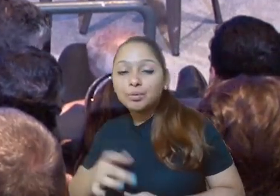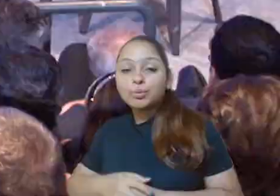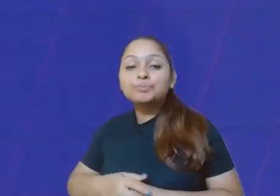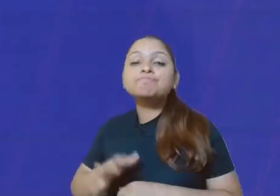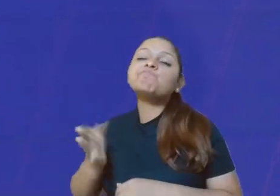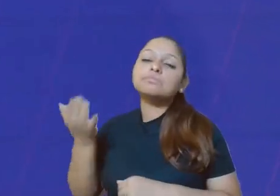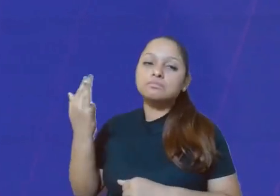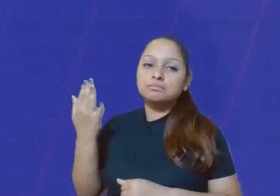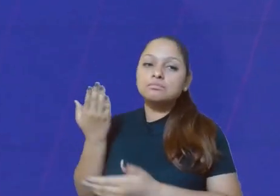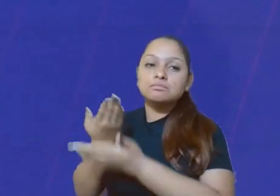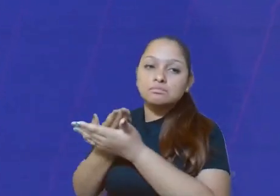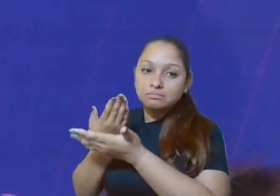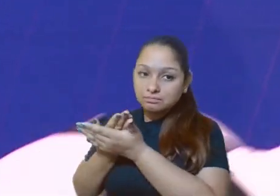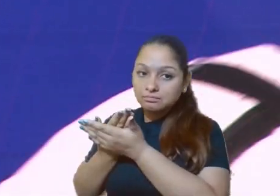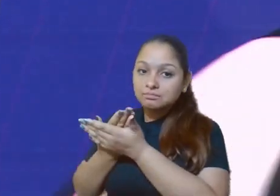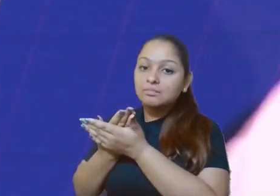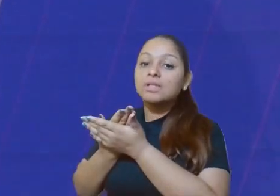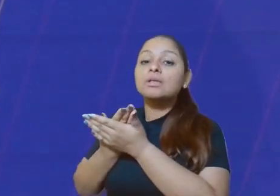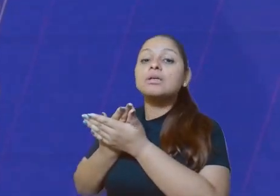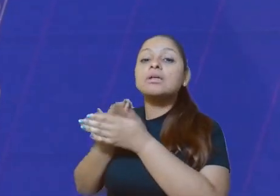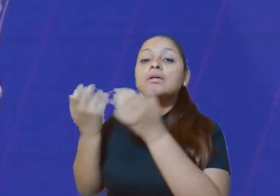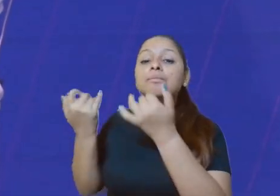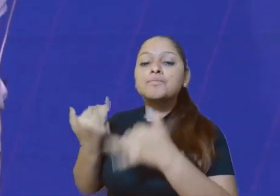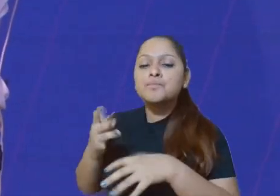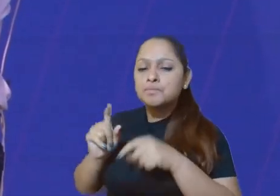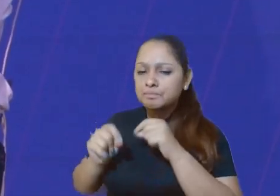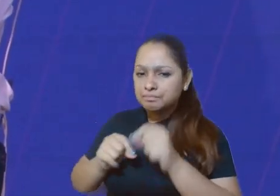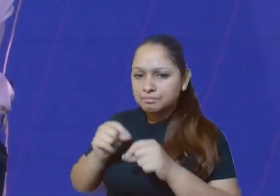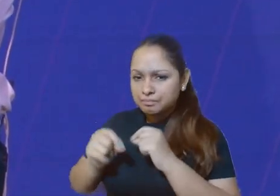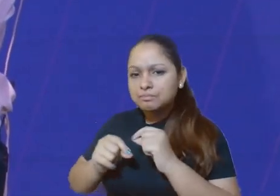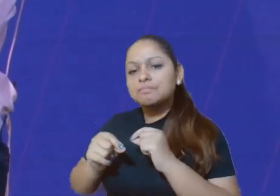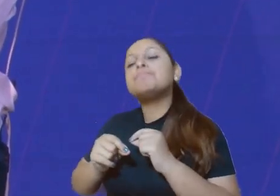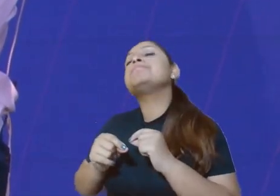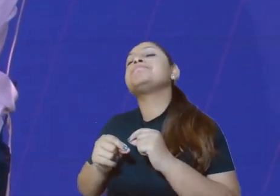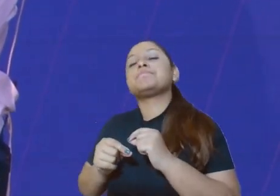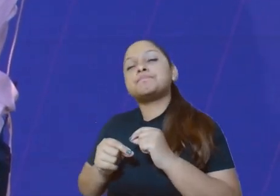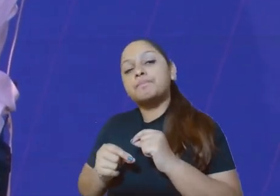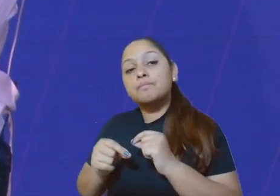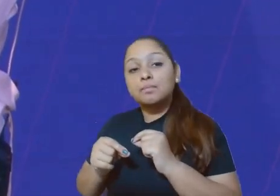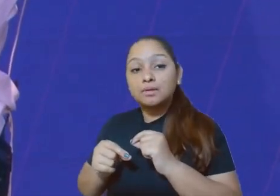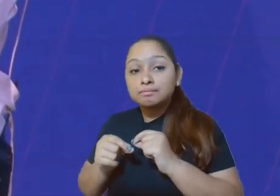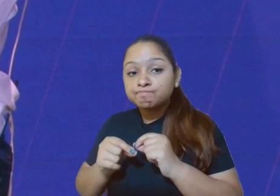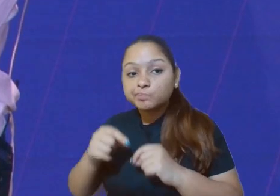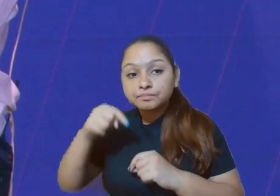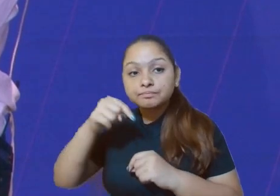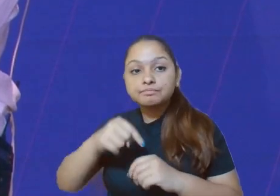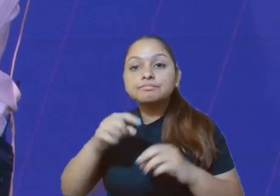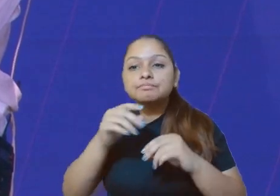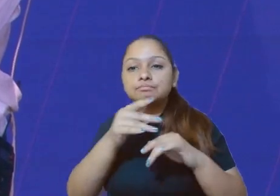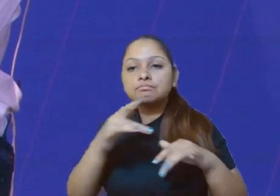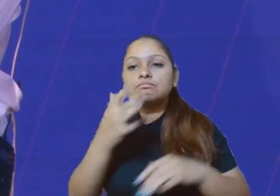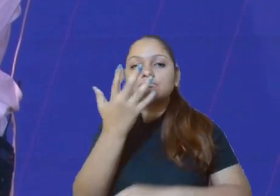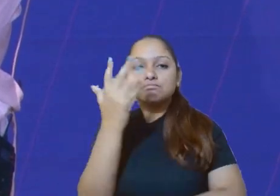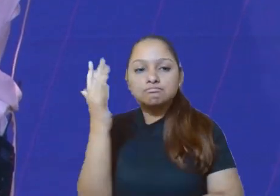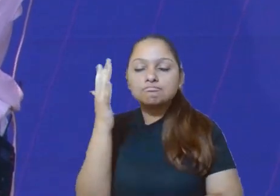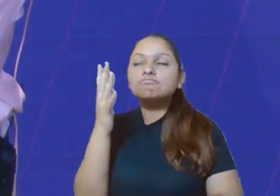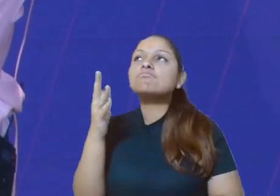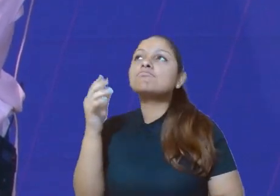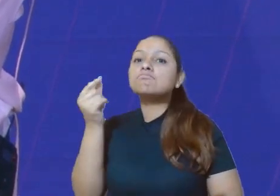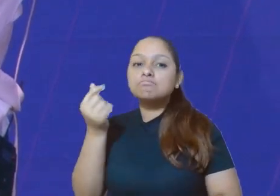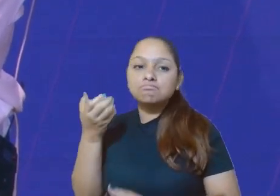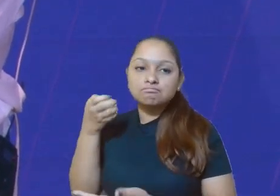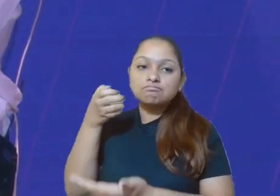last year of Distrito talking about, for a low investment environmental aspect being only 2.5%